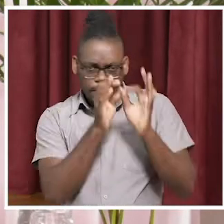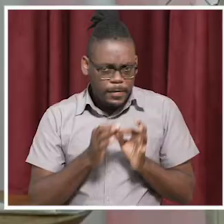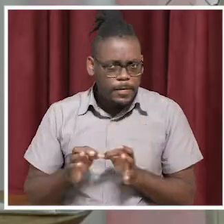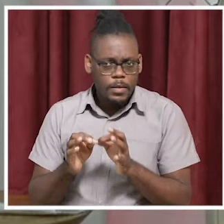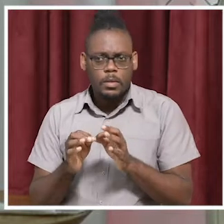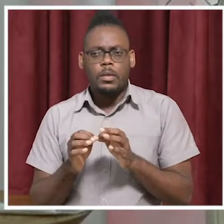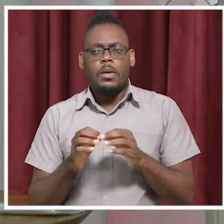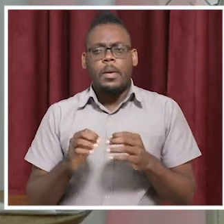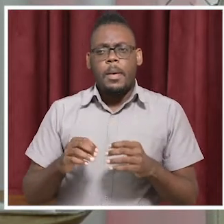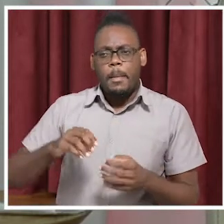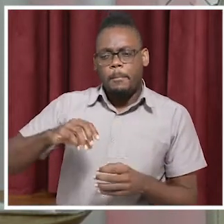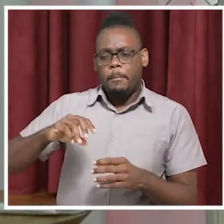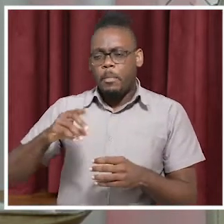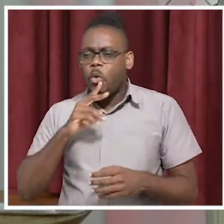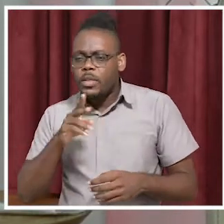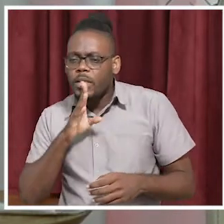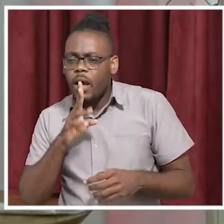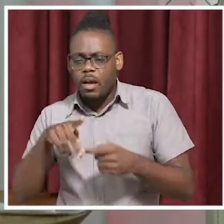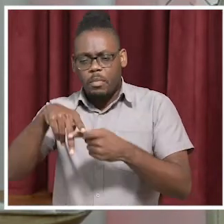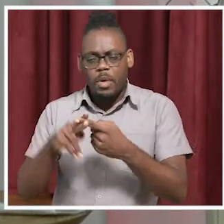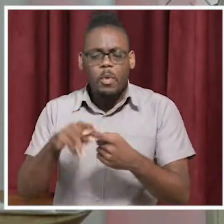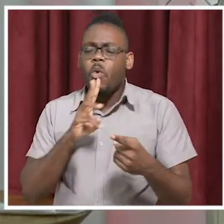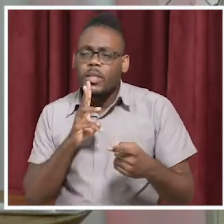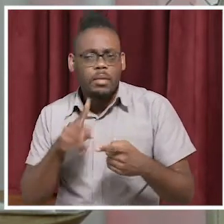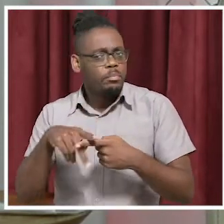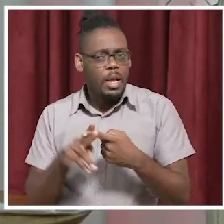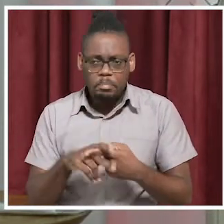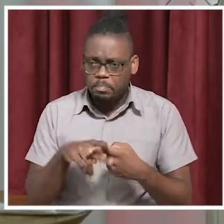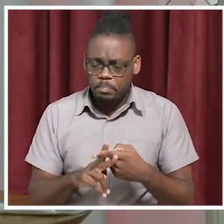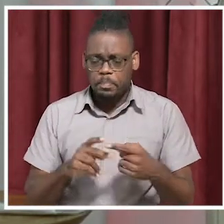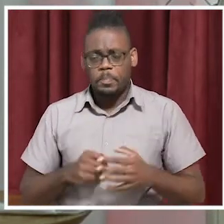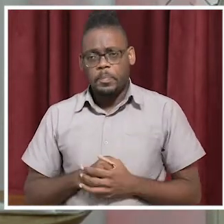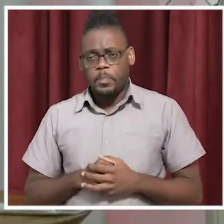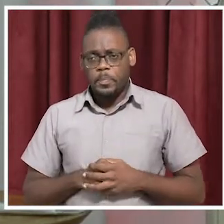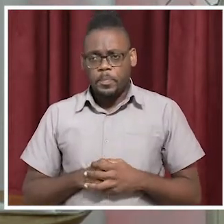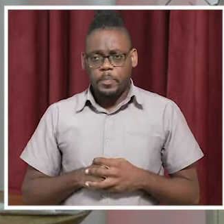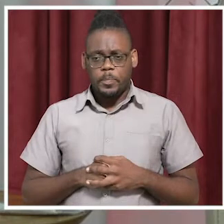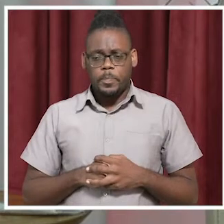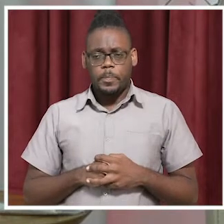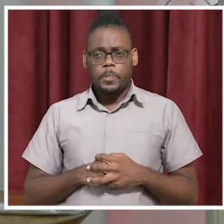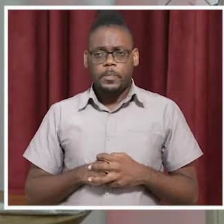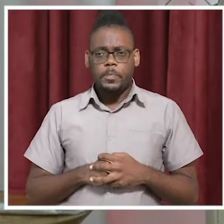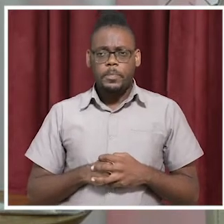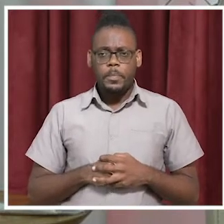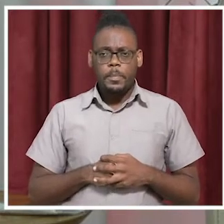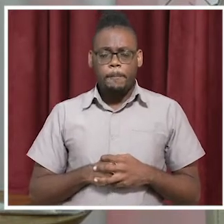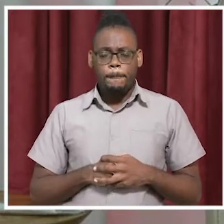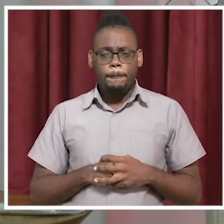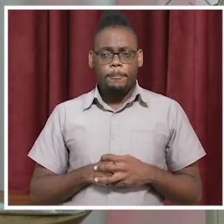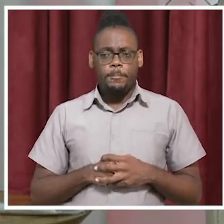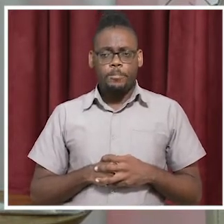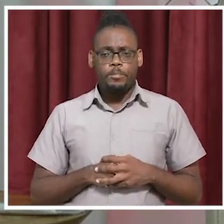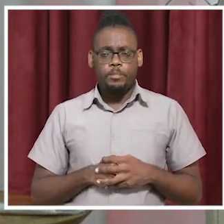to access a grant from either of these entities in the event of those two items are going to be greater because you're going to be more informed. Yes.